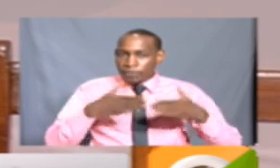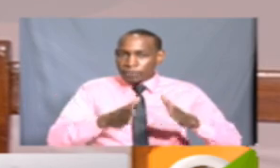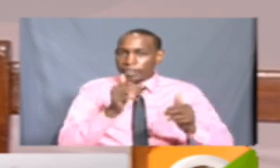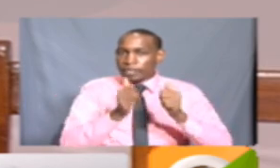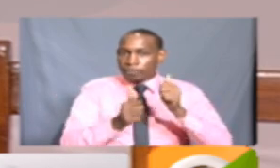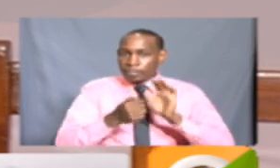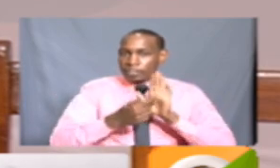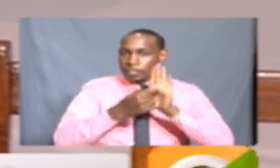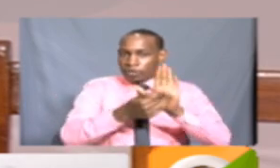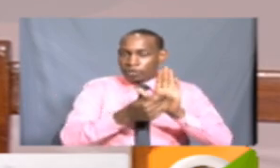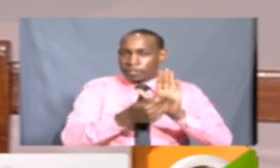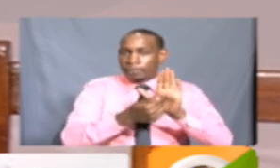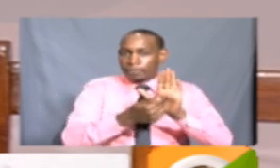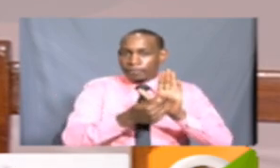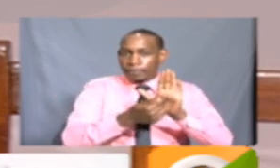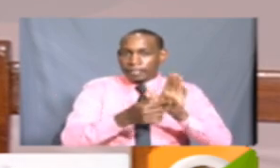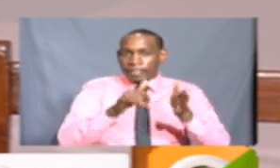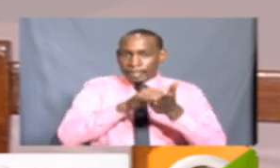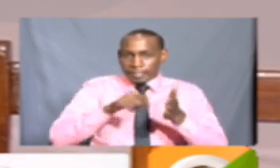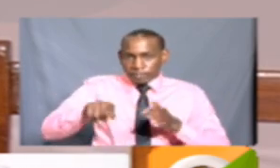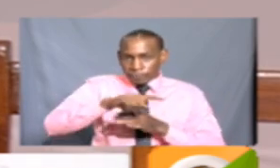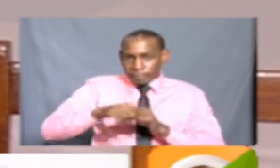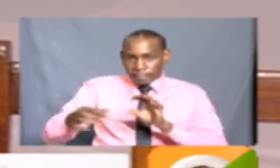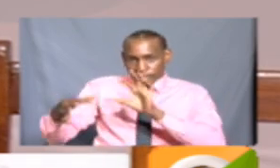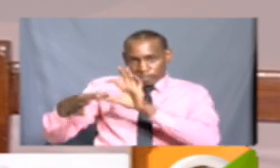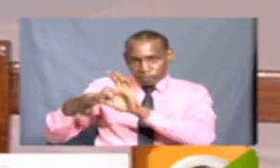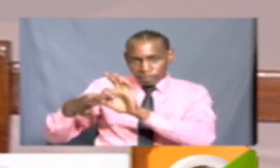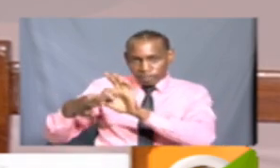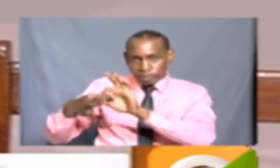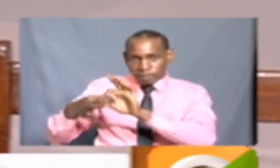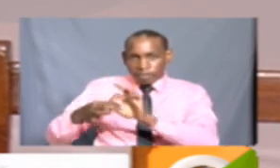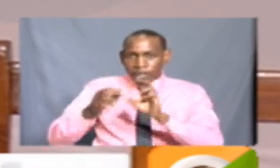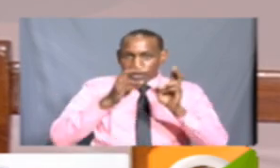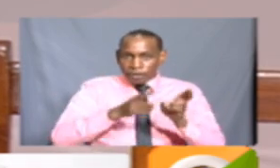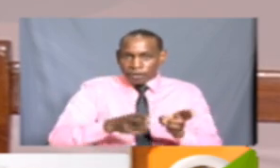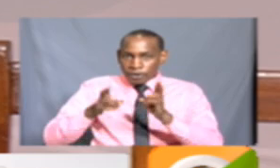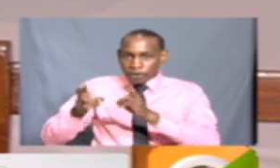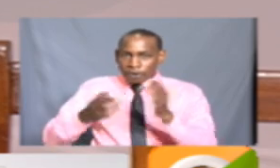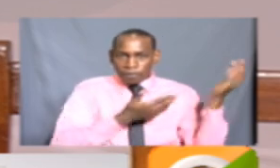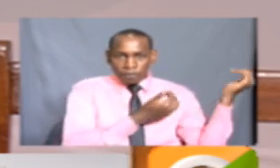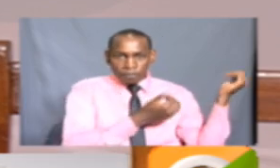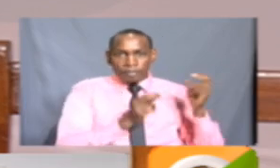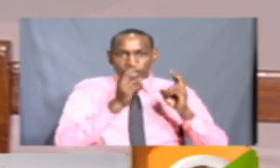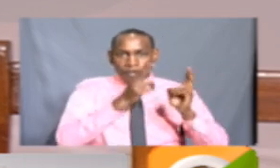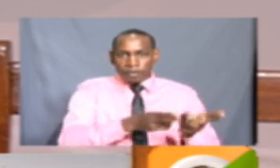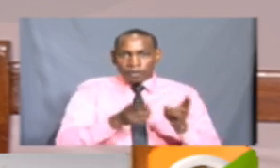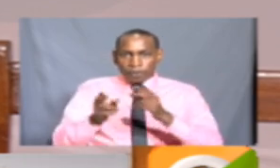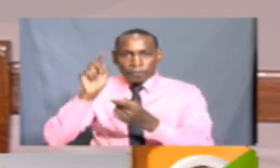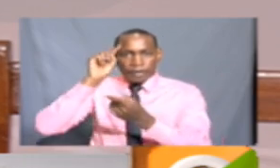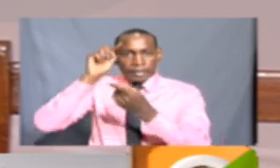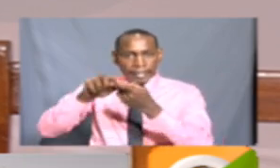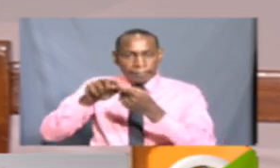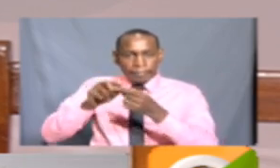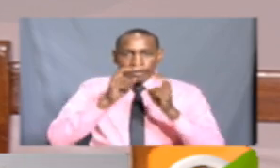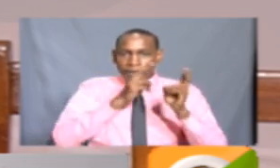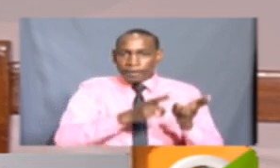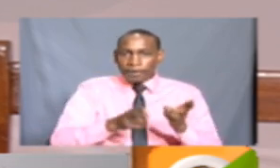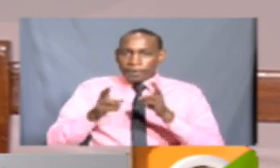that reflects that we are bonded in common hopes, in common aspirations, in common